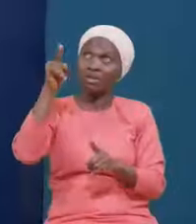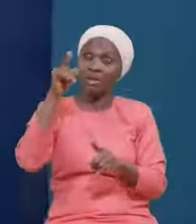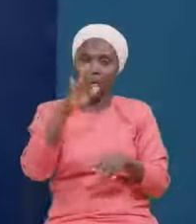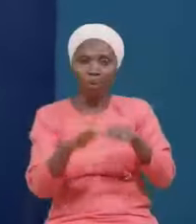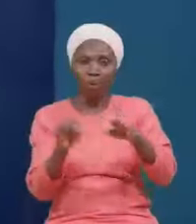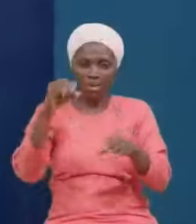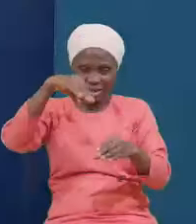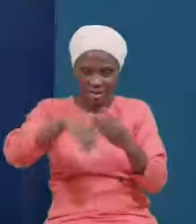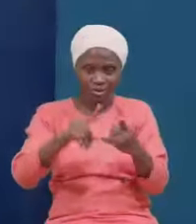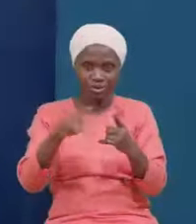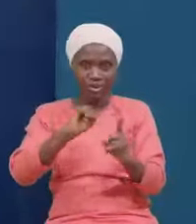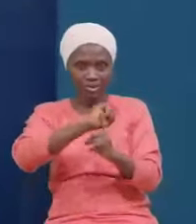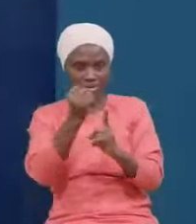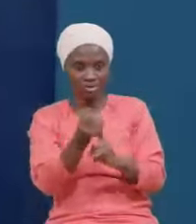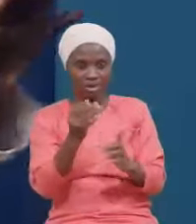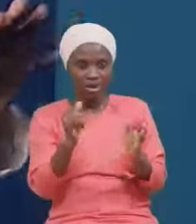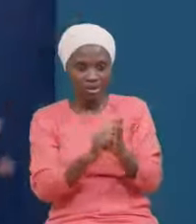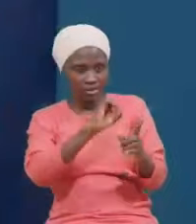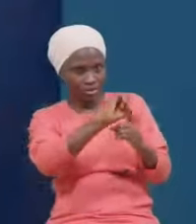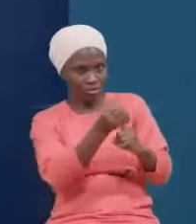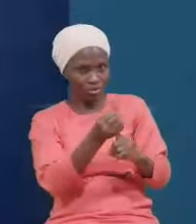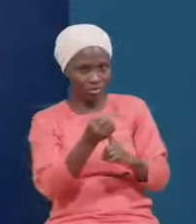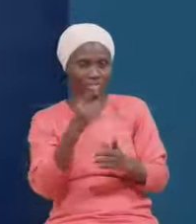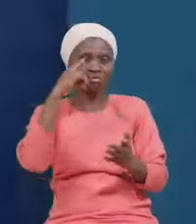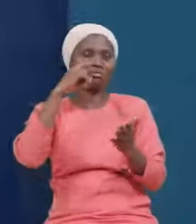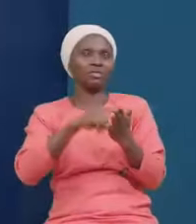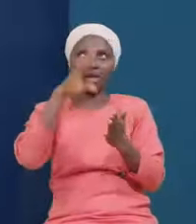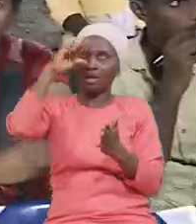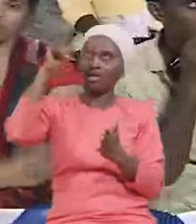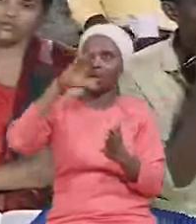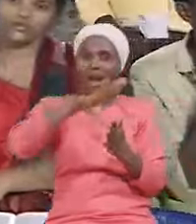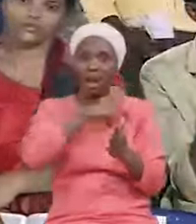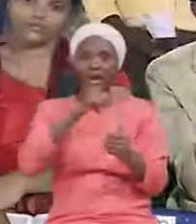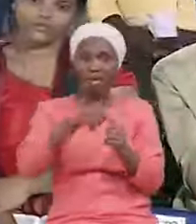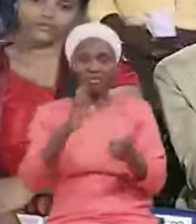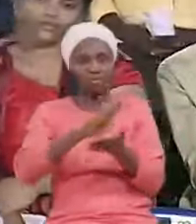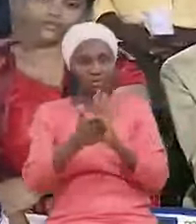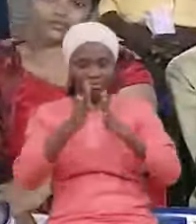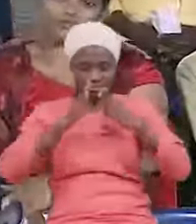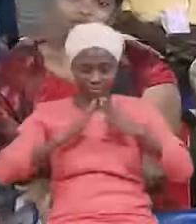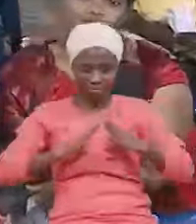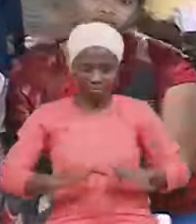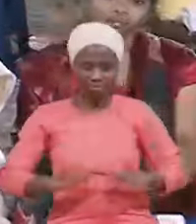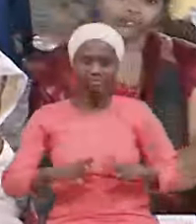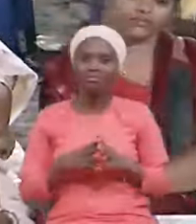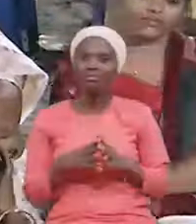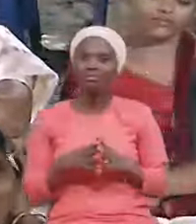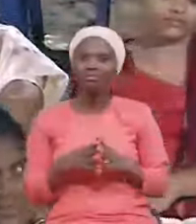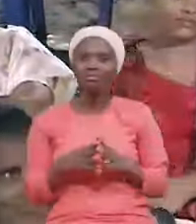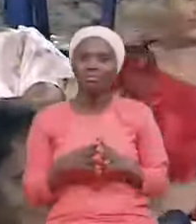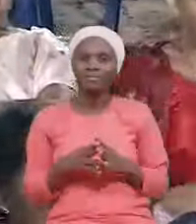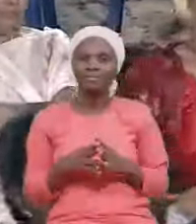the situation recognizes him, everything becomes calm. Ayana mi paristhitulaniki nadichukuntu vachi mi